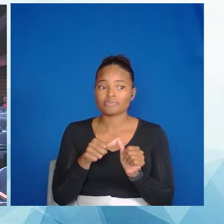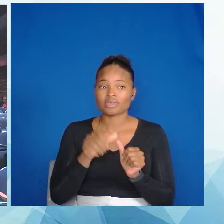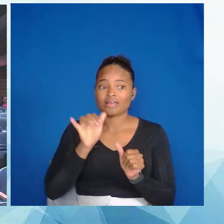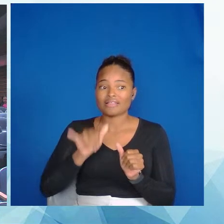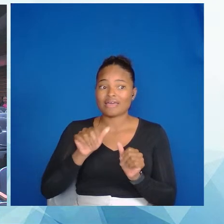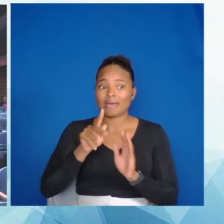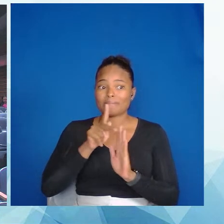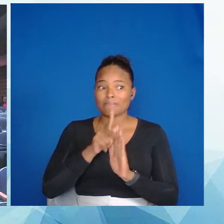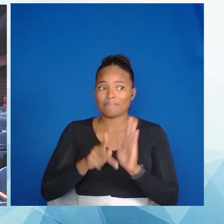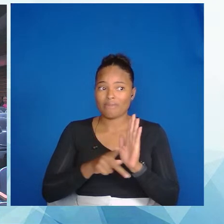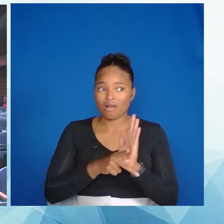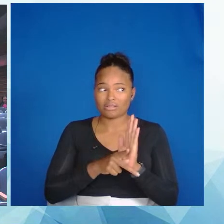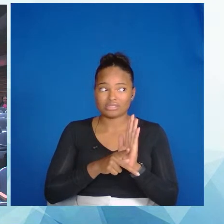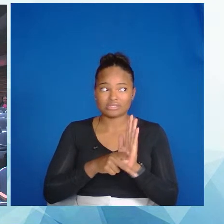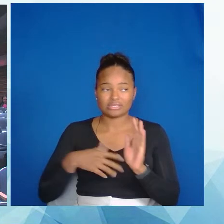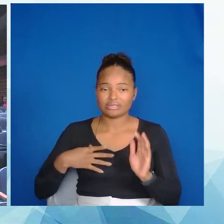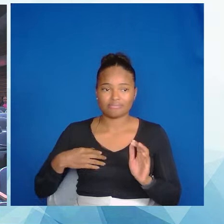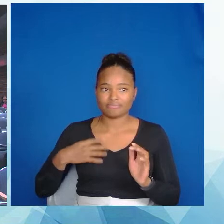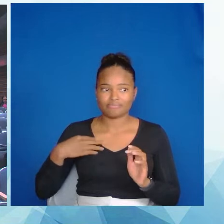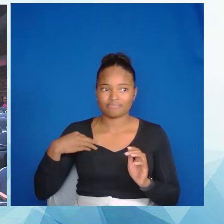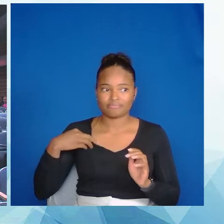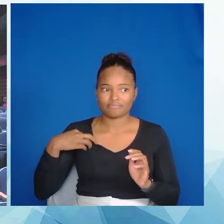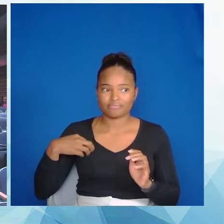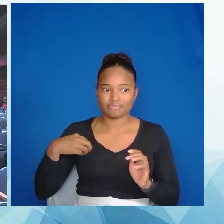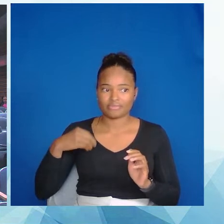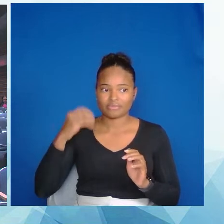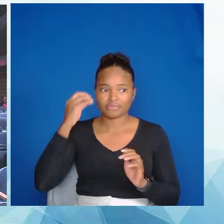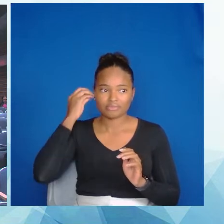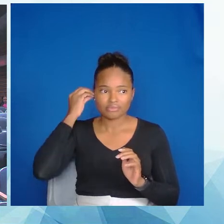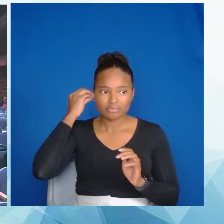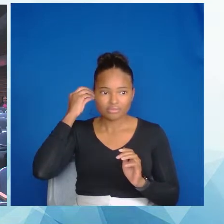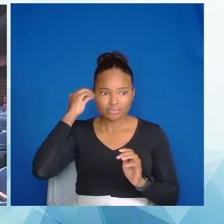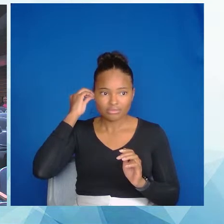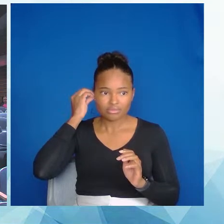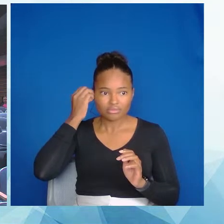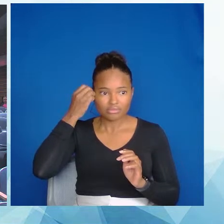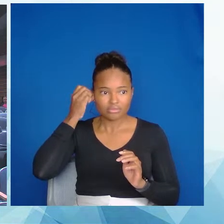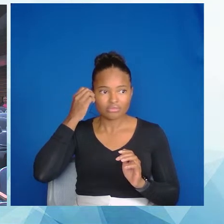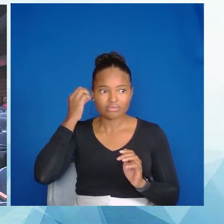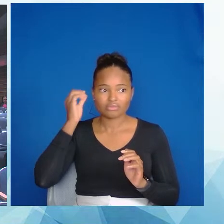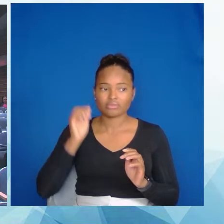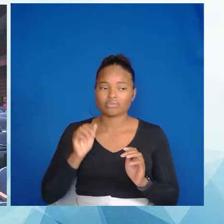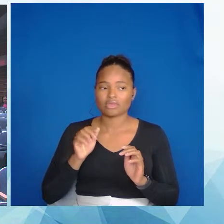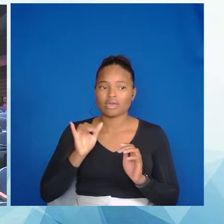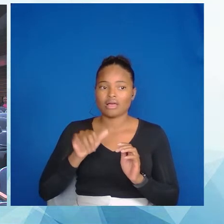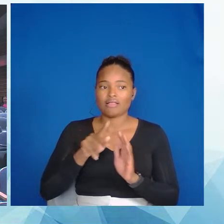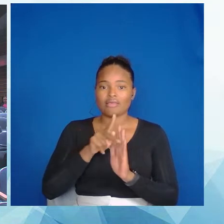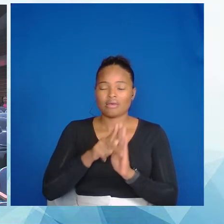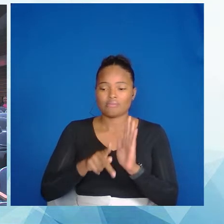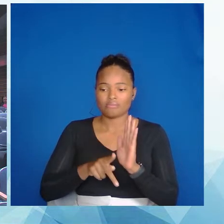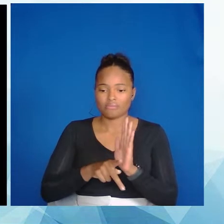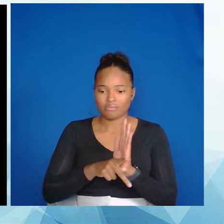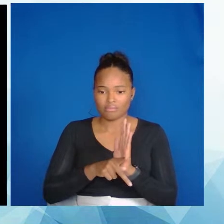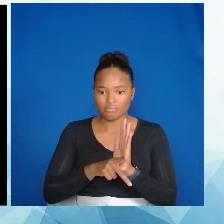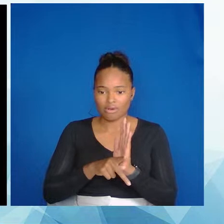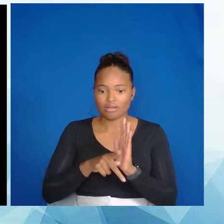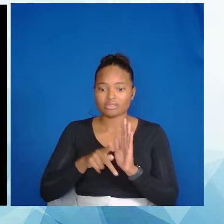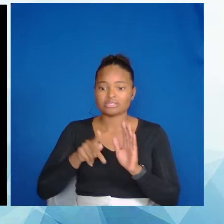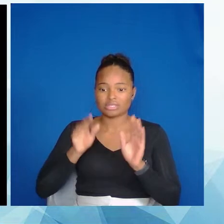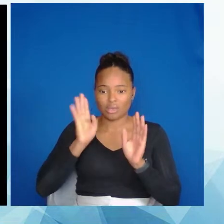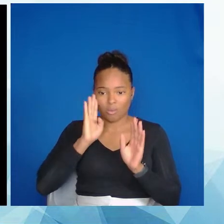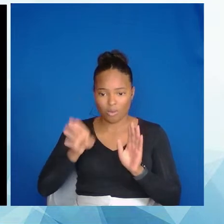meeting law was that it was enacted to ensure that meetings of public bodies be conducted